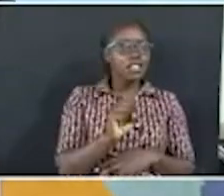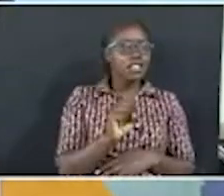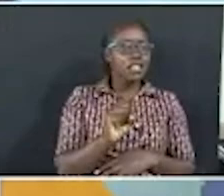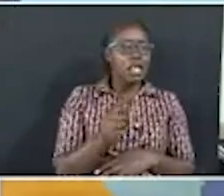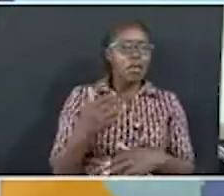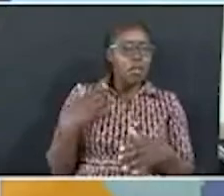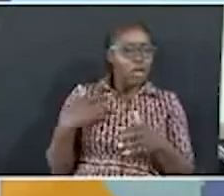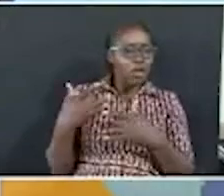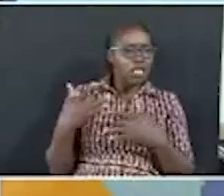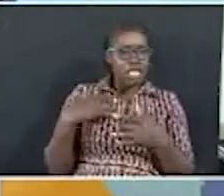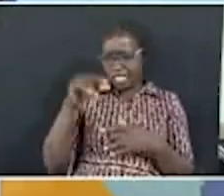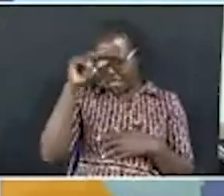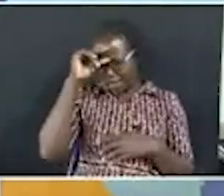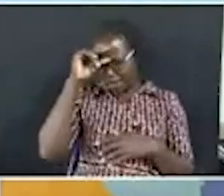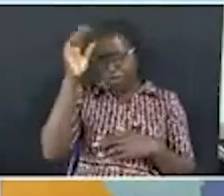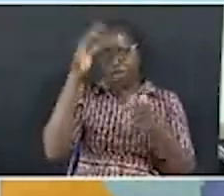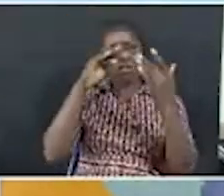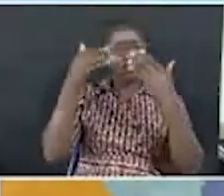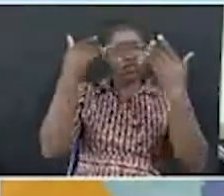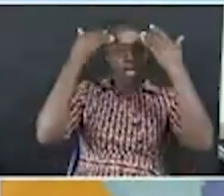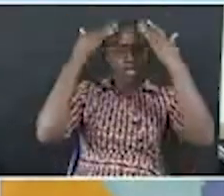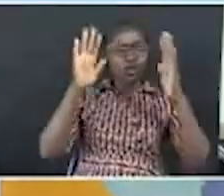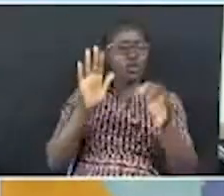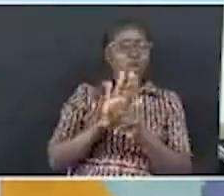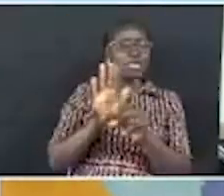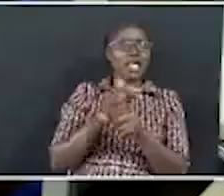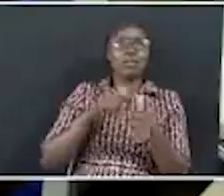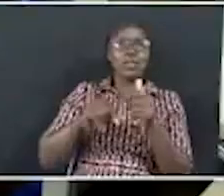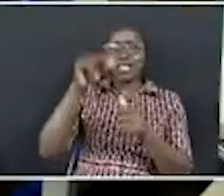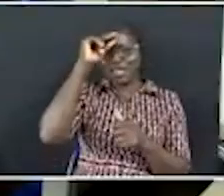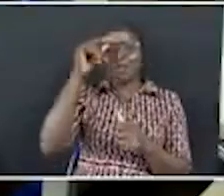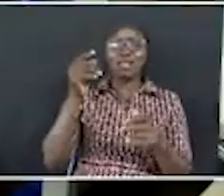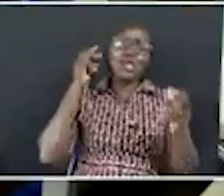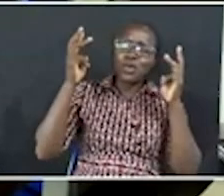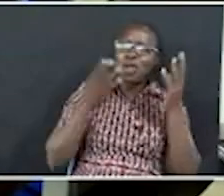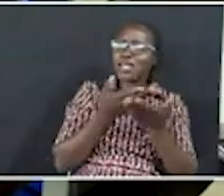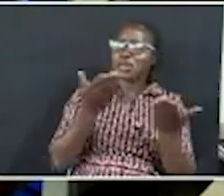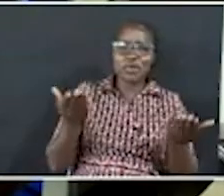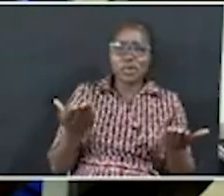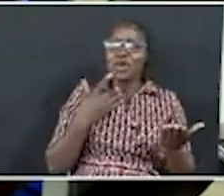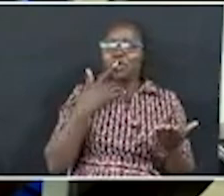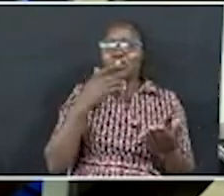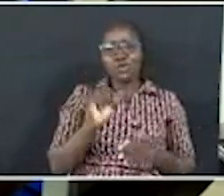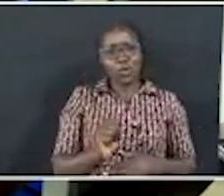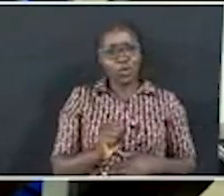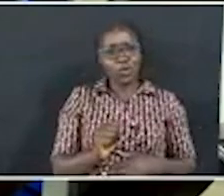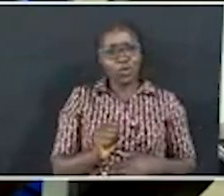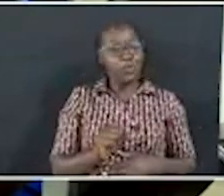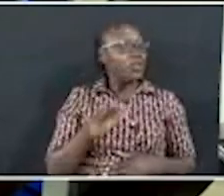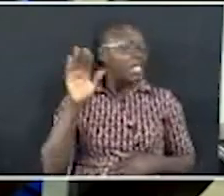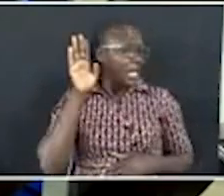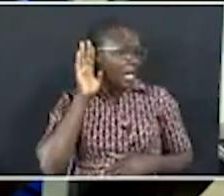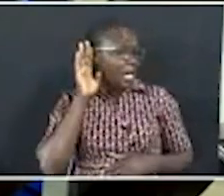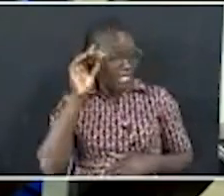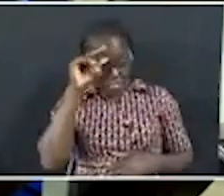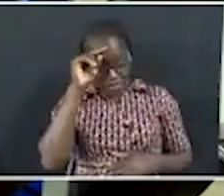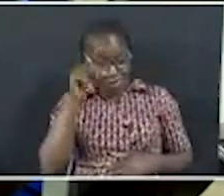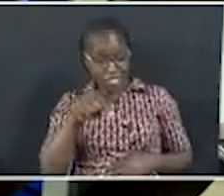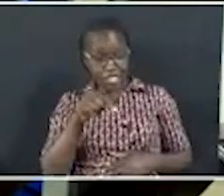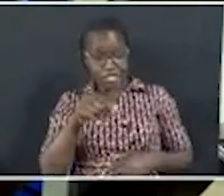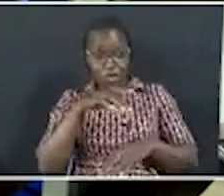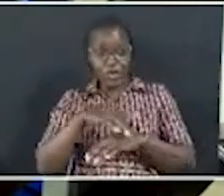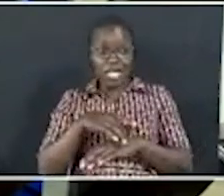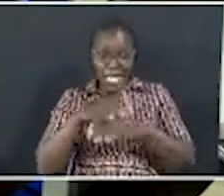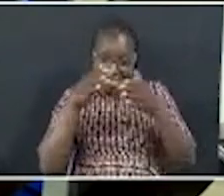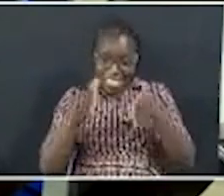my concern has been the government of heaven, so I don't know much about these governments that worry you. So I heard that this government on